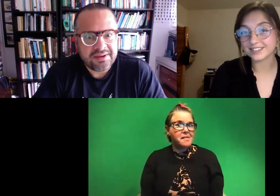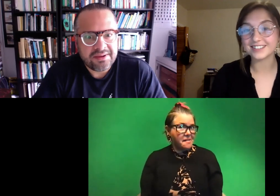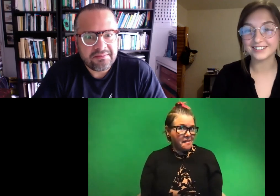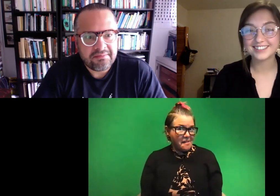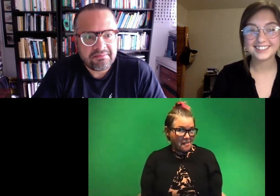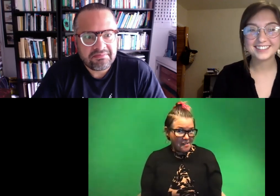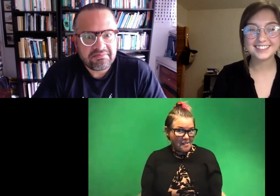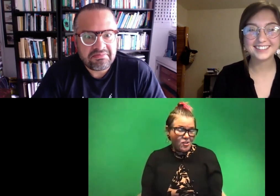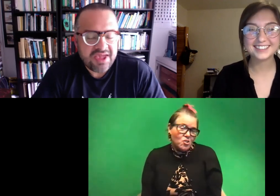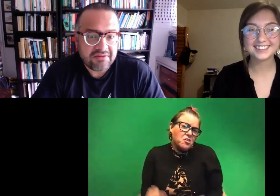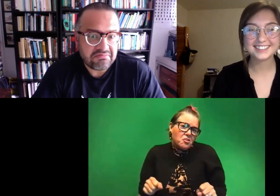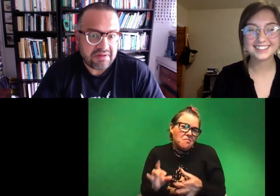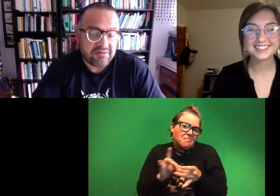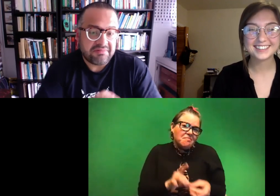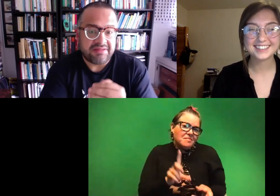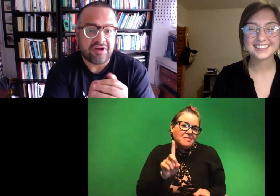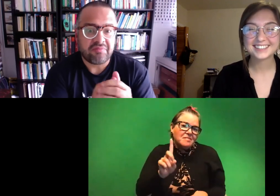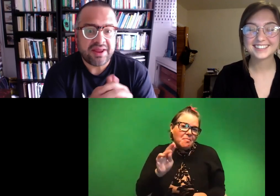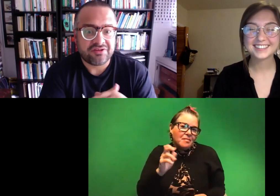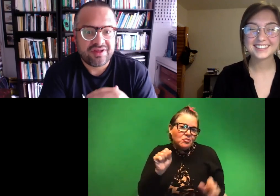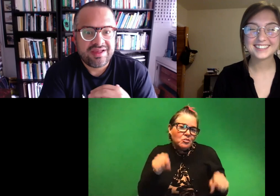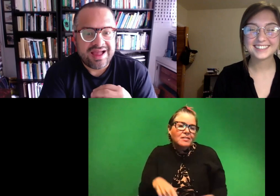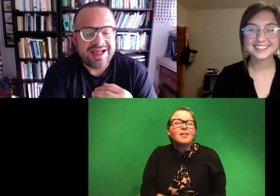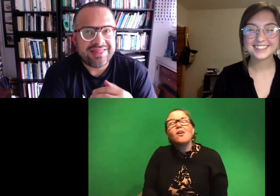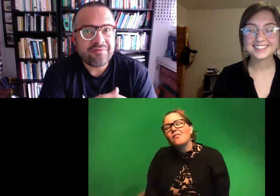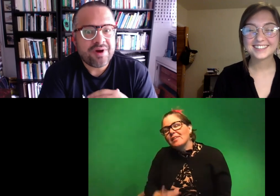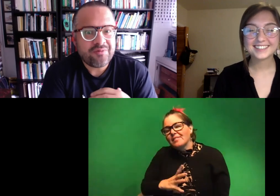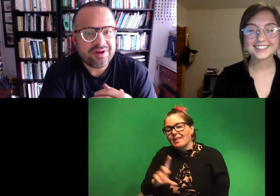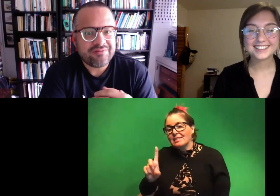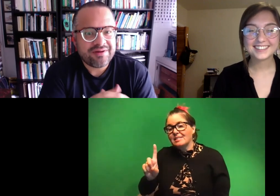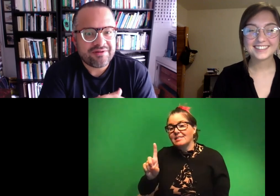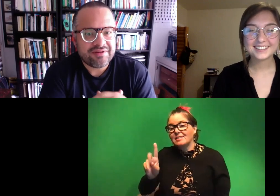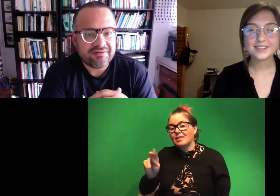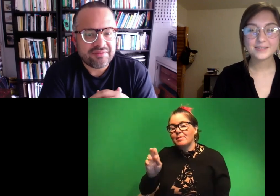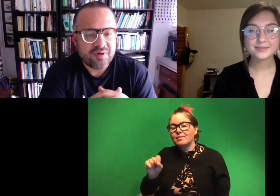dung beetles too. Yeah, well, in dung beetles. I think